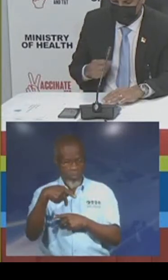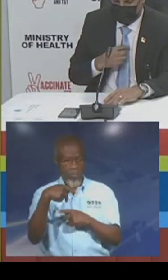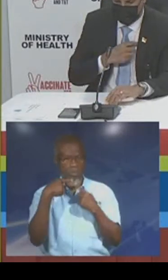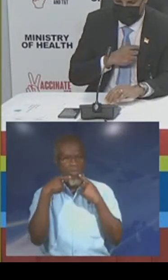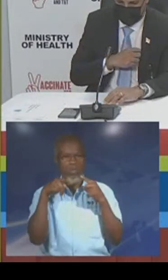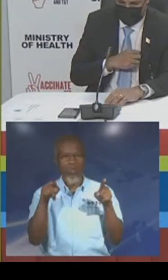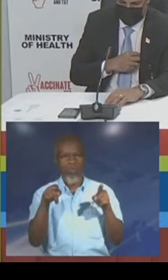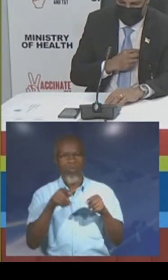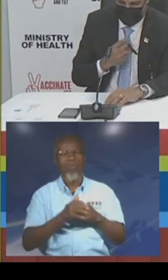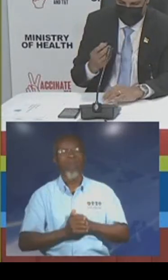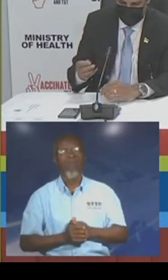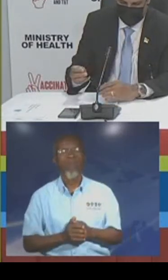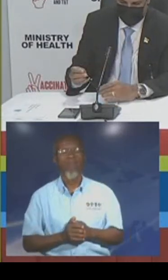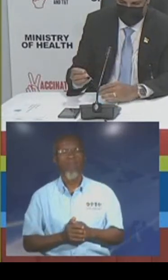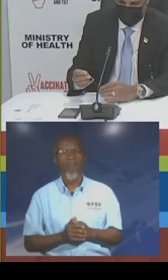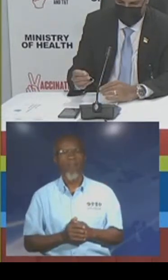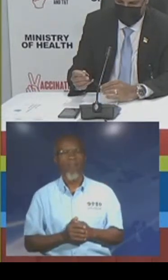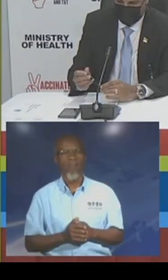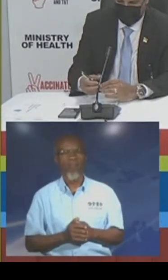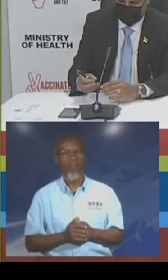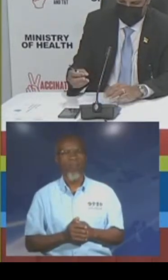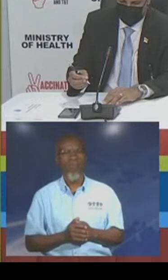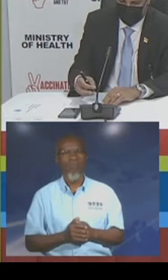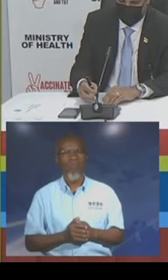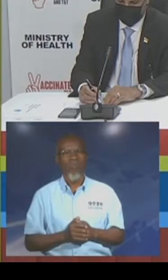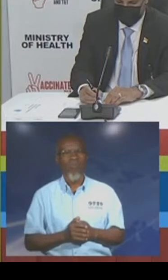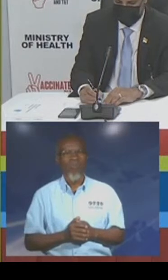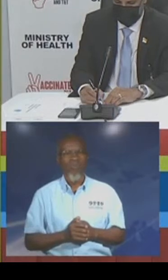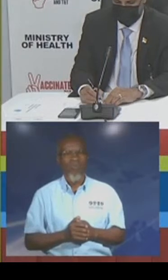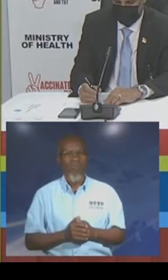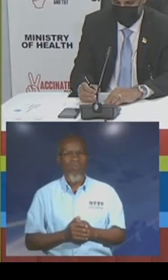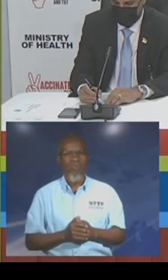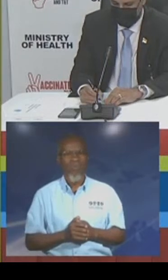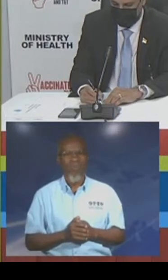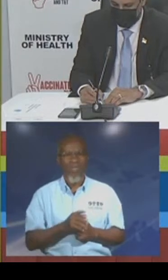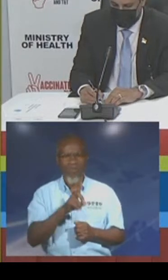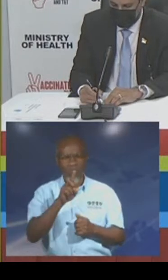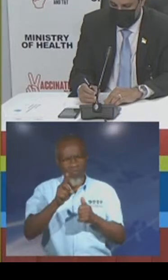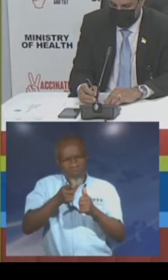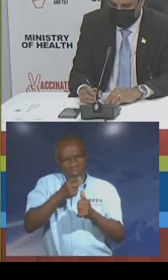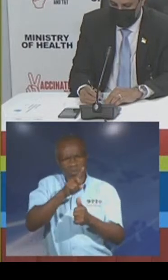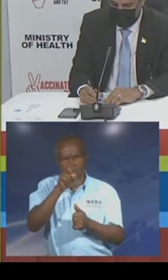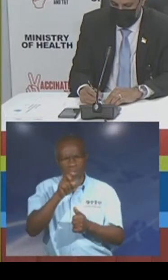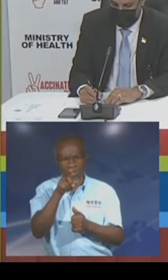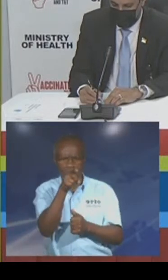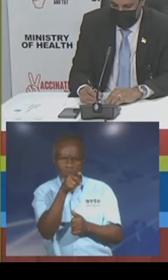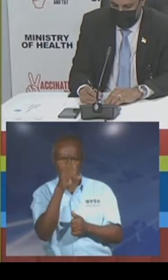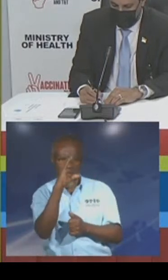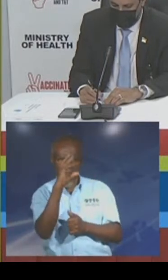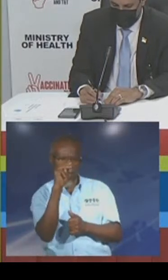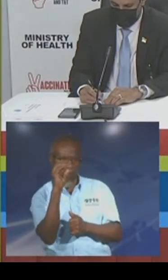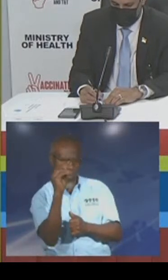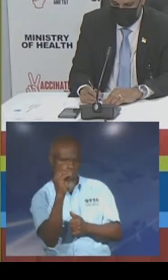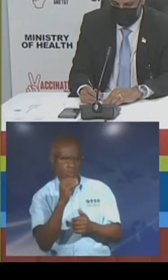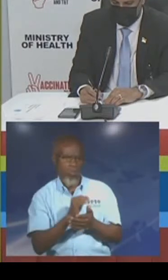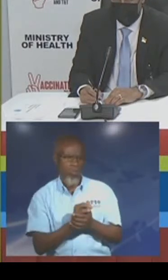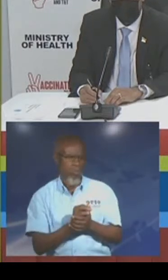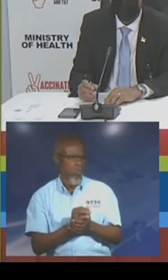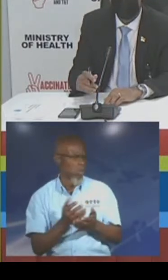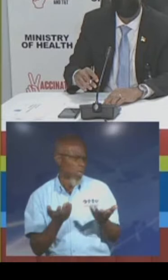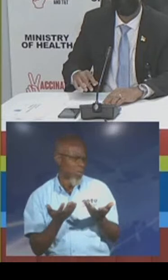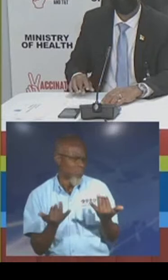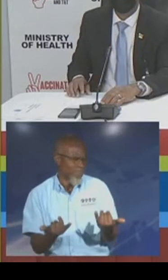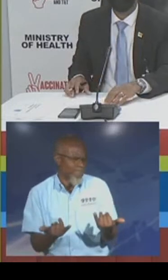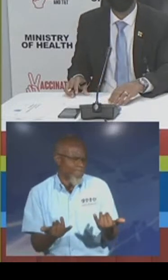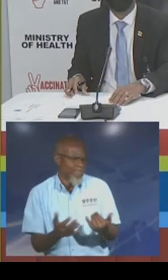Good morning, Private Harry, AZP News. Good morning, Odessa. Nice to see you. My first question is for the CMO. CMO, what happens now